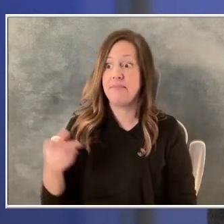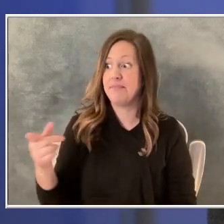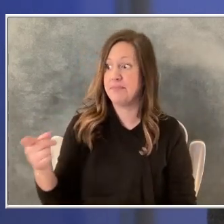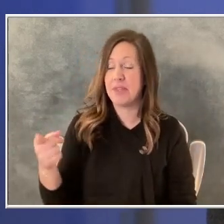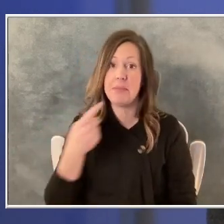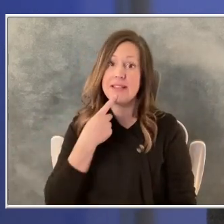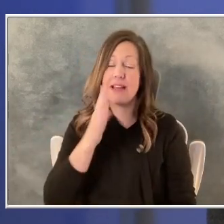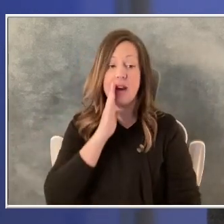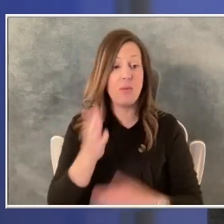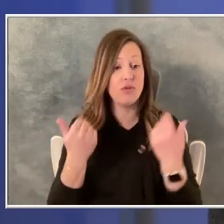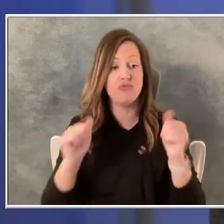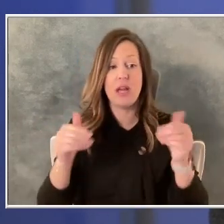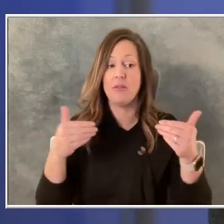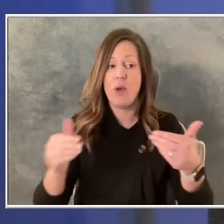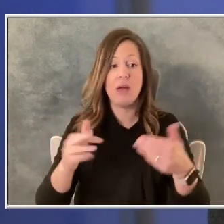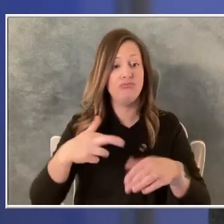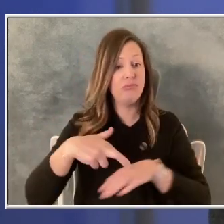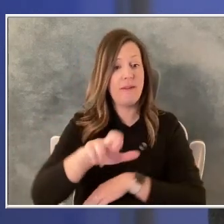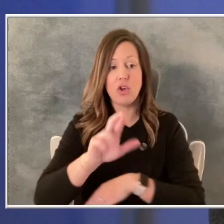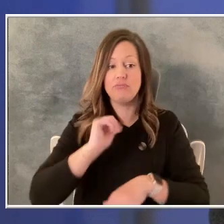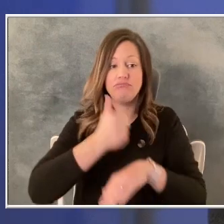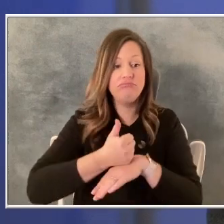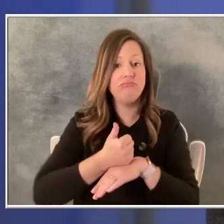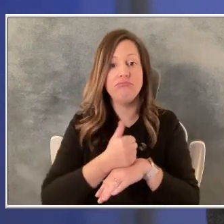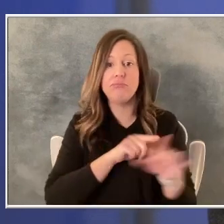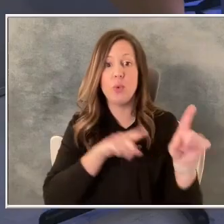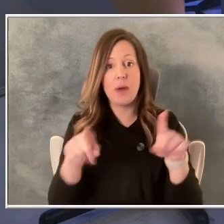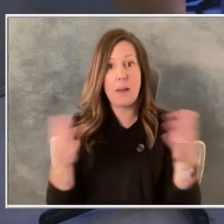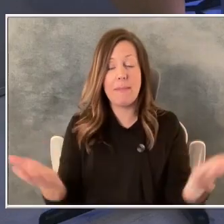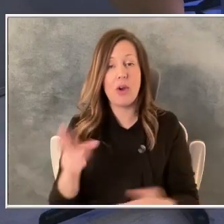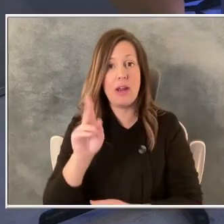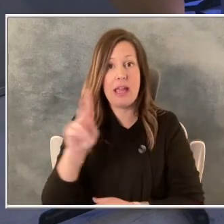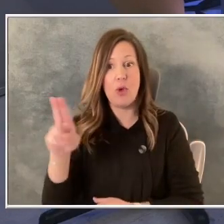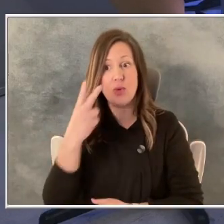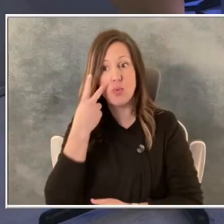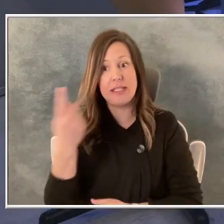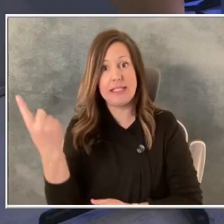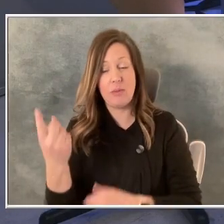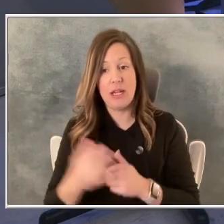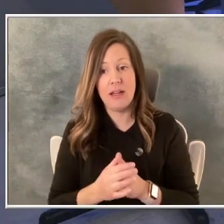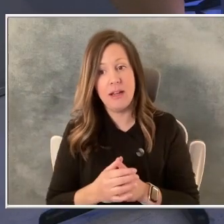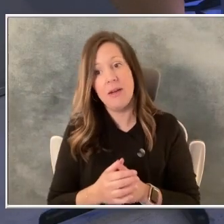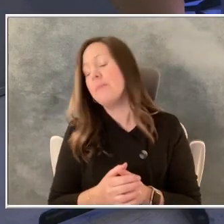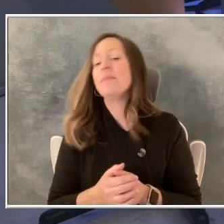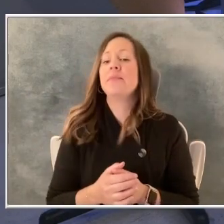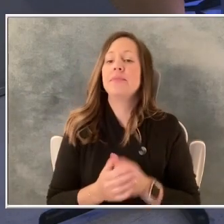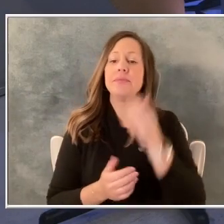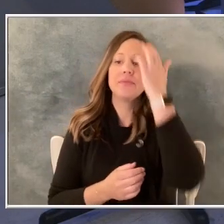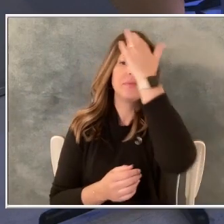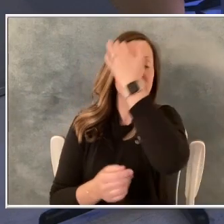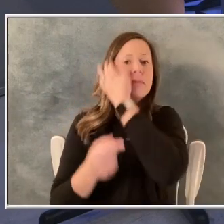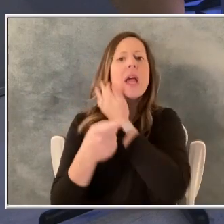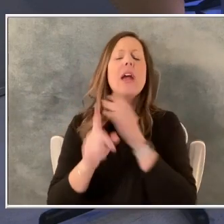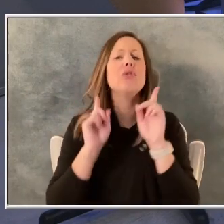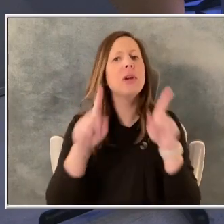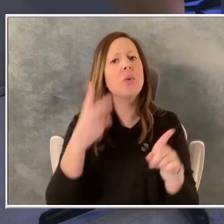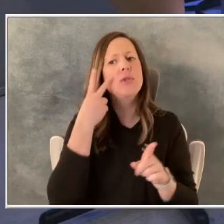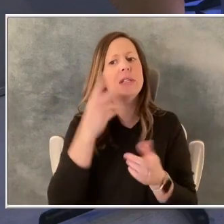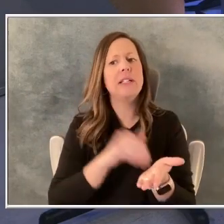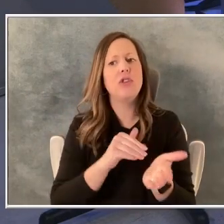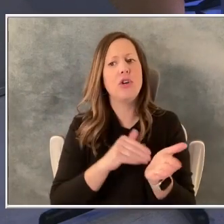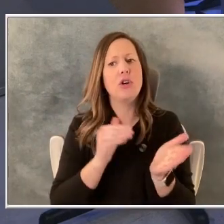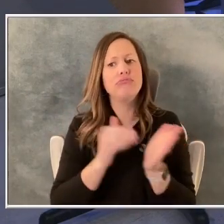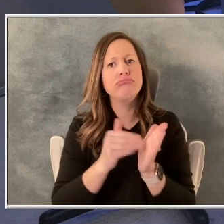set up for me to come here to see someone. Well, glad you did. Had you been seeing a doctor regularly just through your 20s,